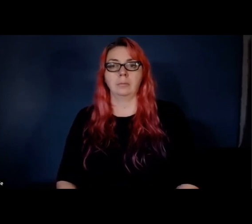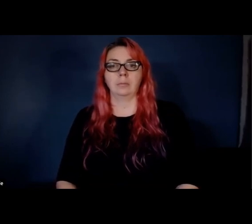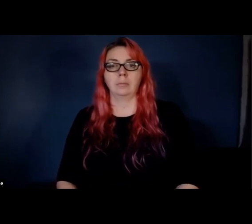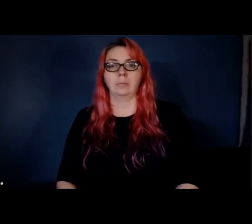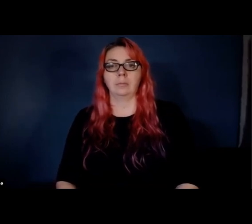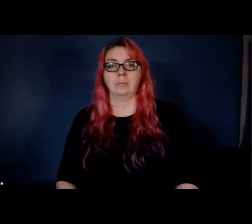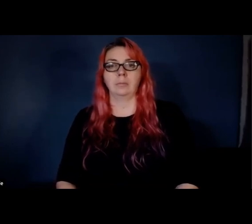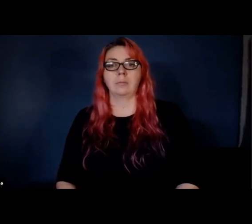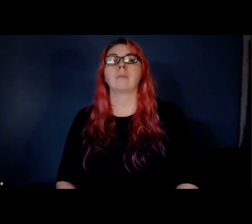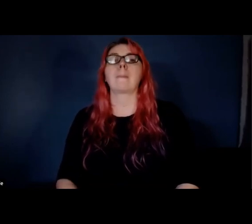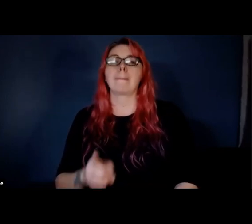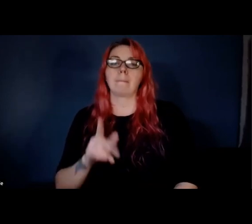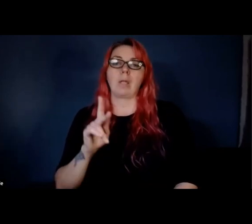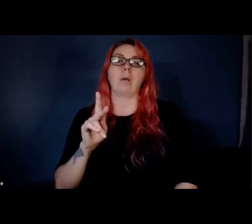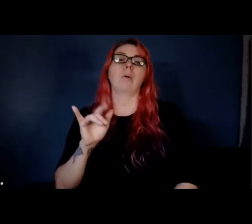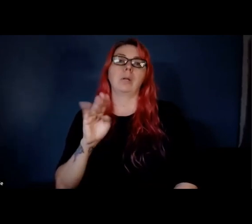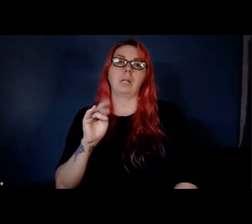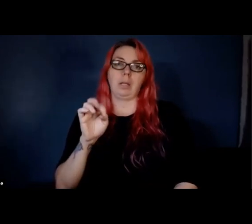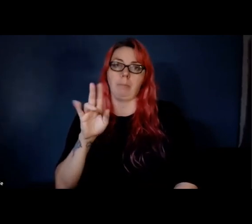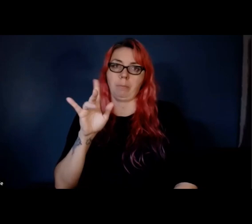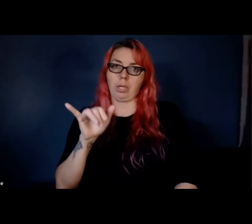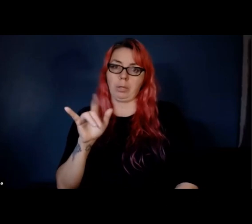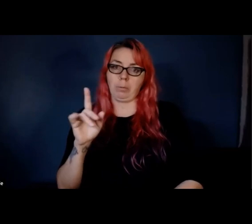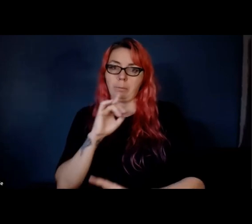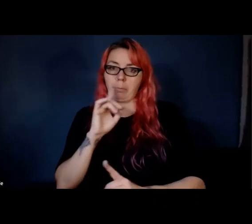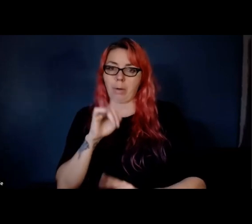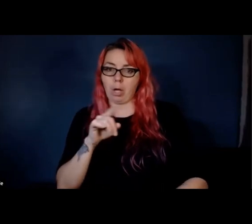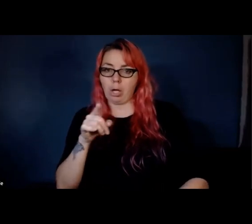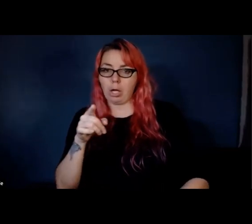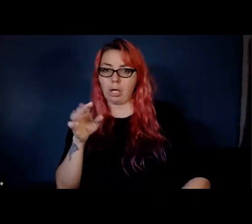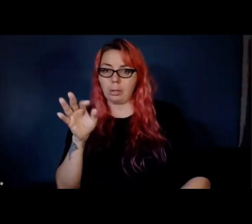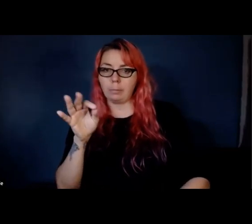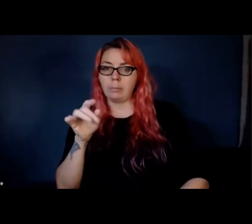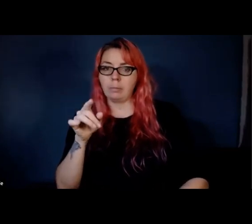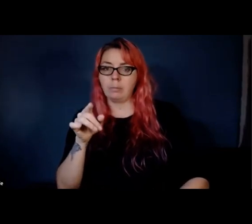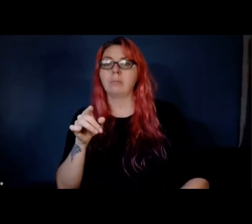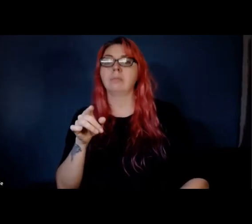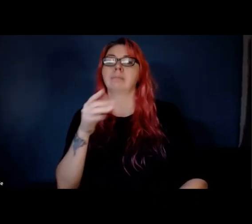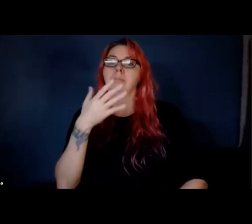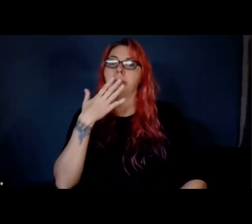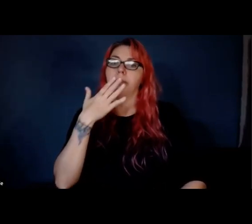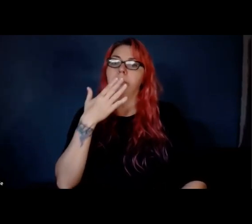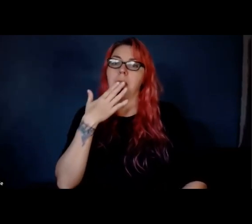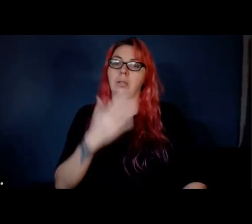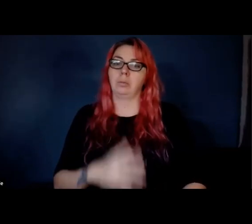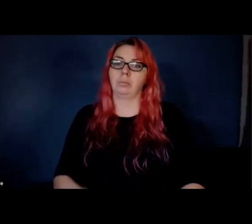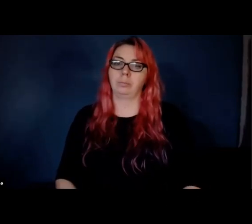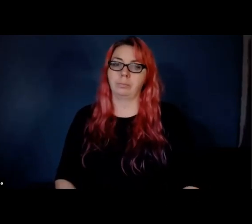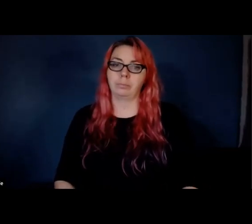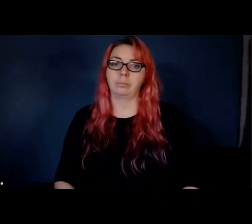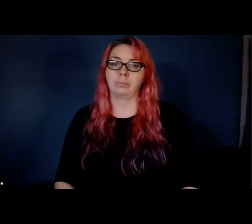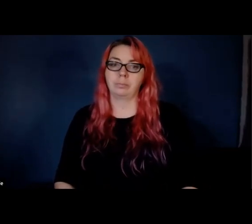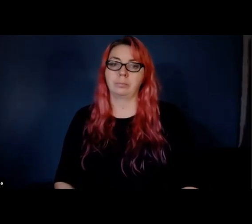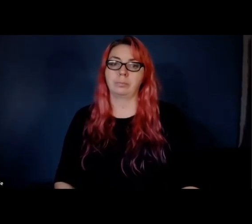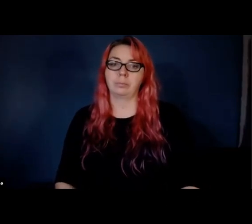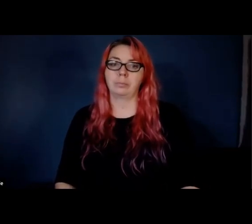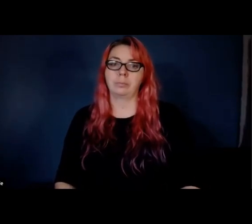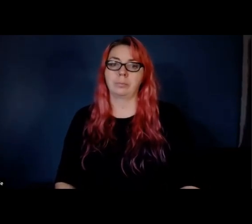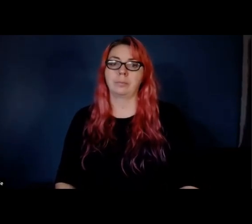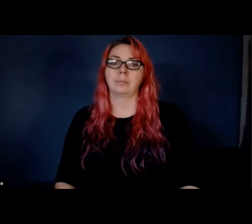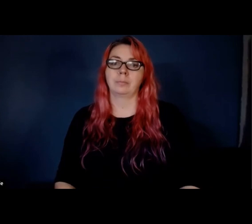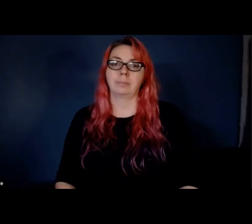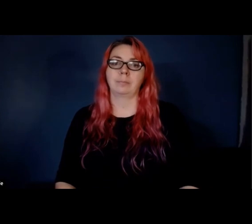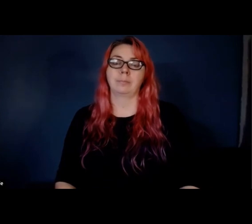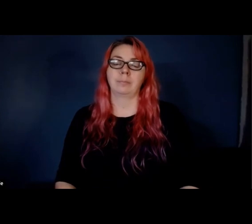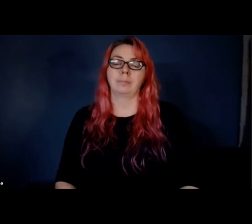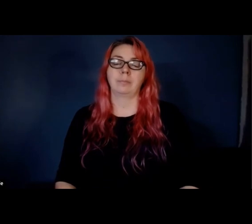Thank you, Kimberly. Yeah, it's a good, well, and you're raising something really important as we're creating the work, or we're doing the work. And I think it is a